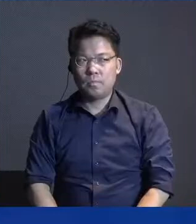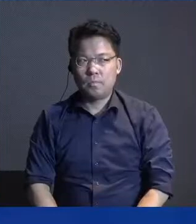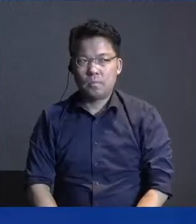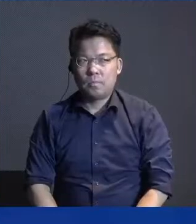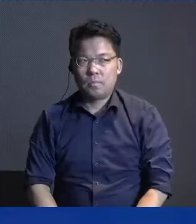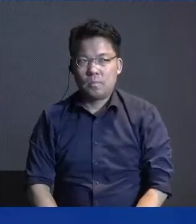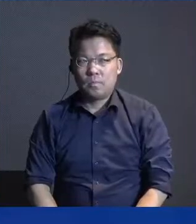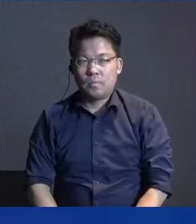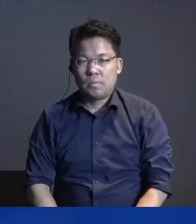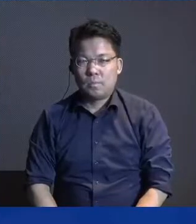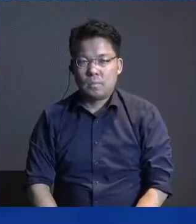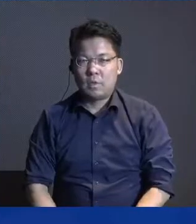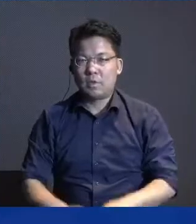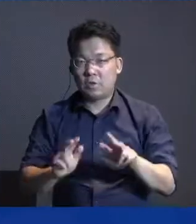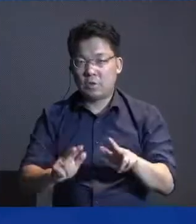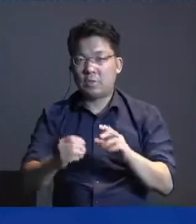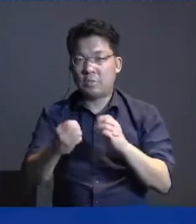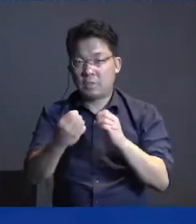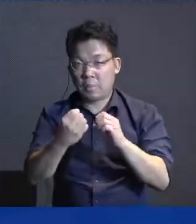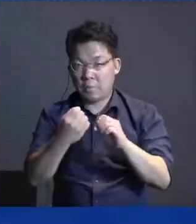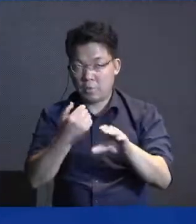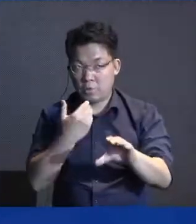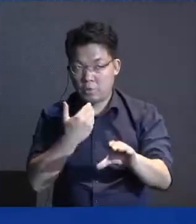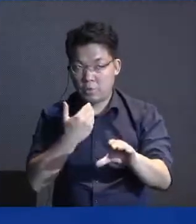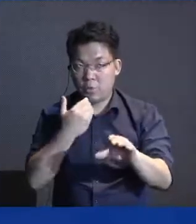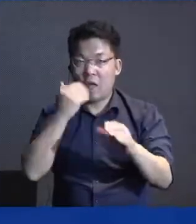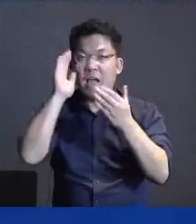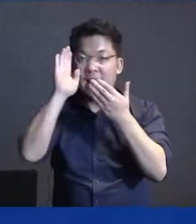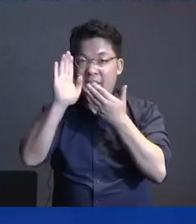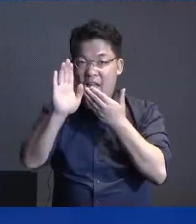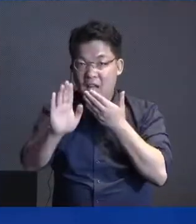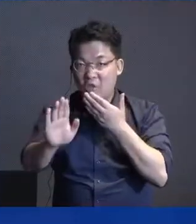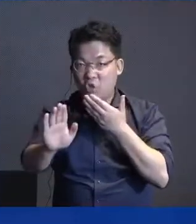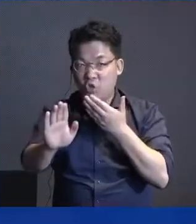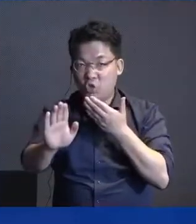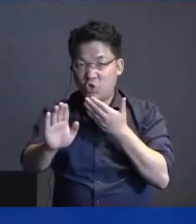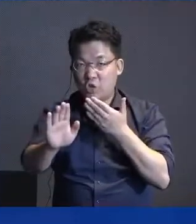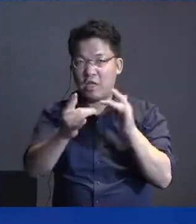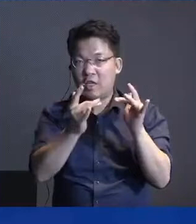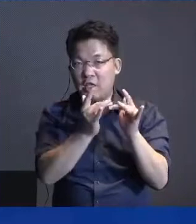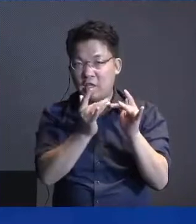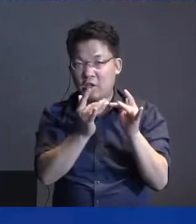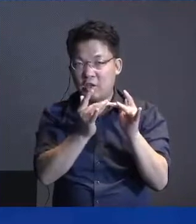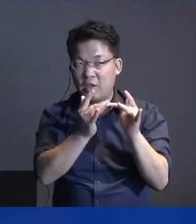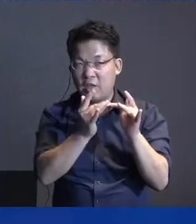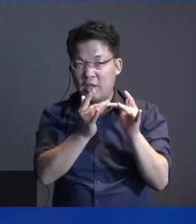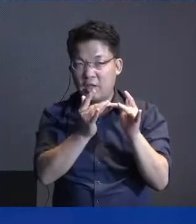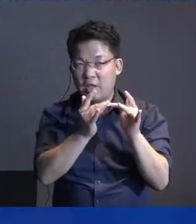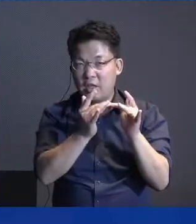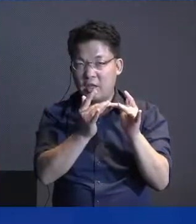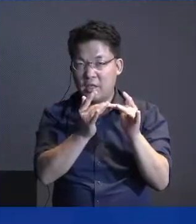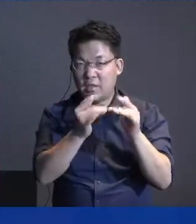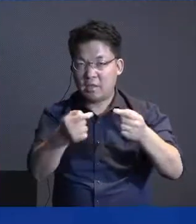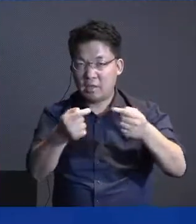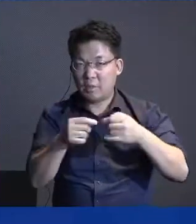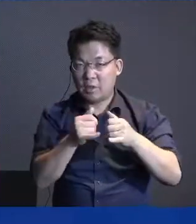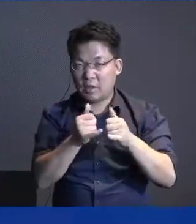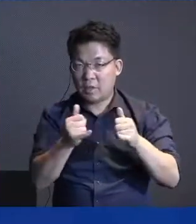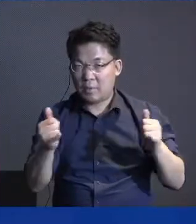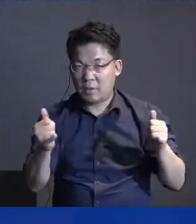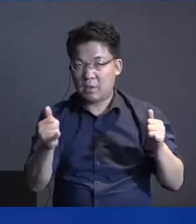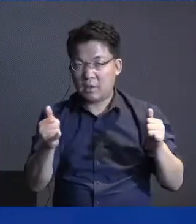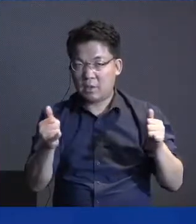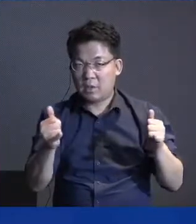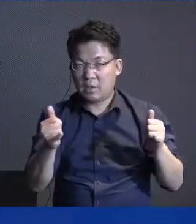or the audience online, then you can probably just share your email address. They